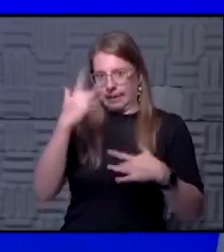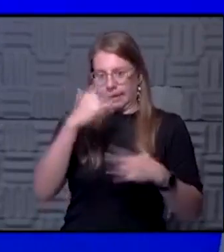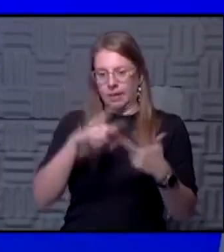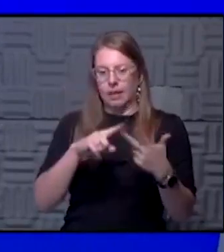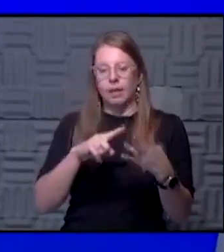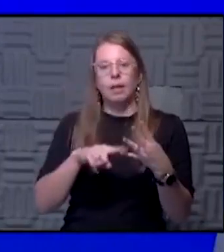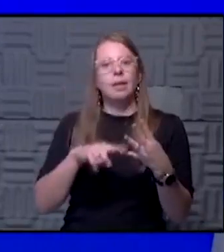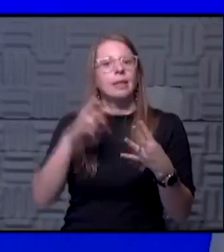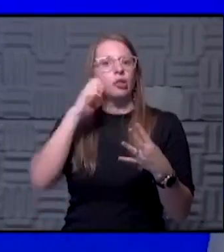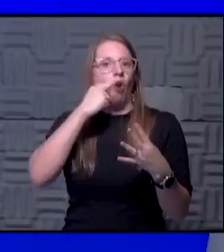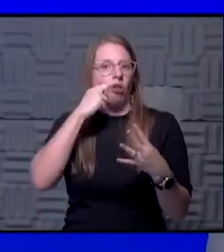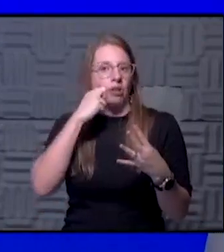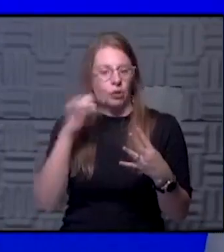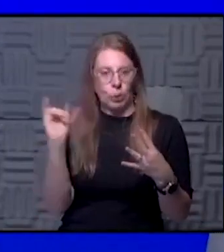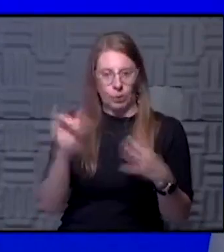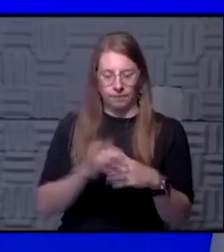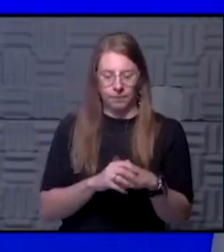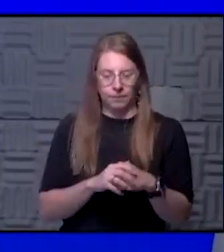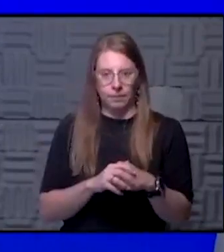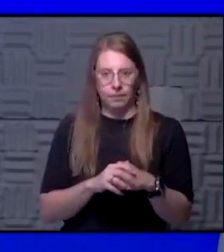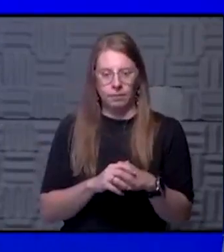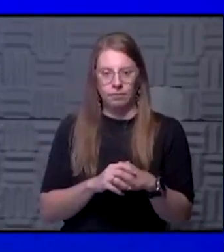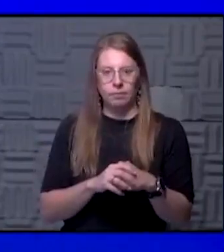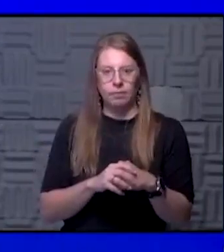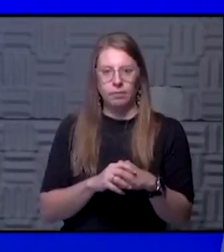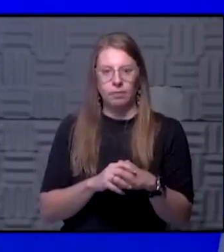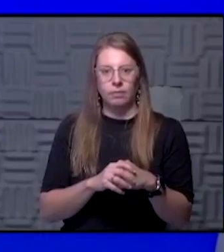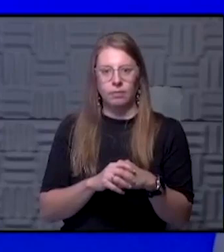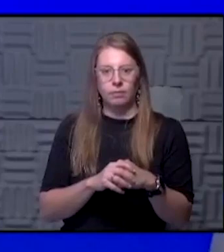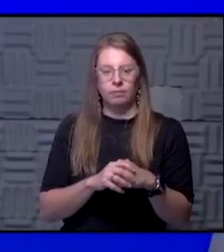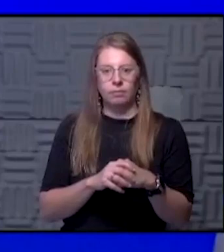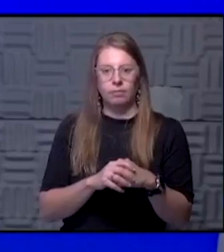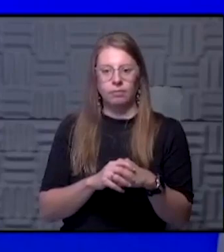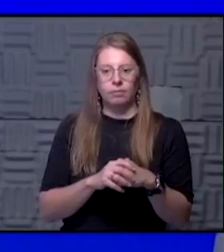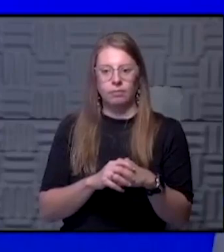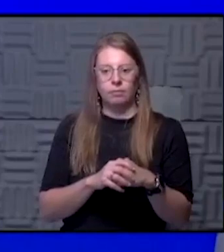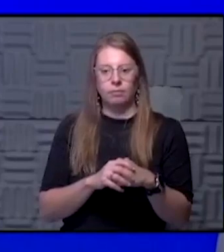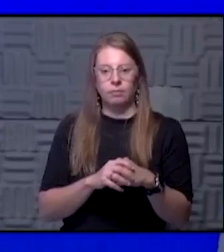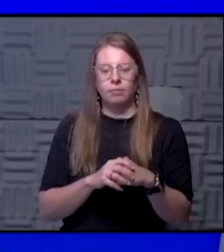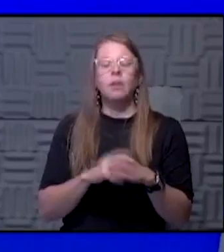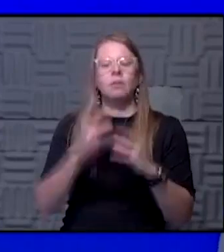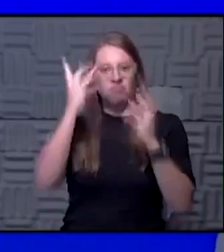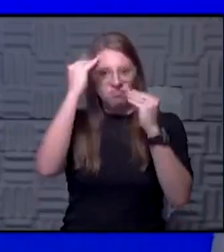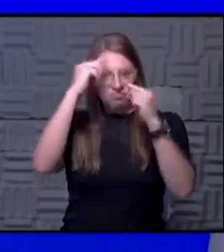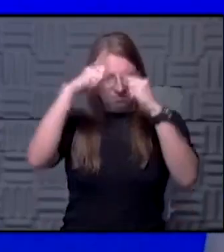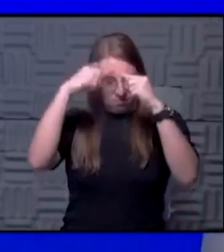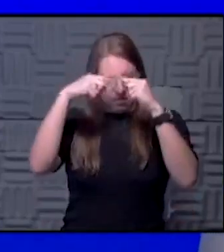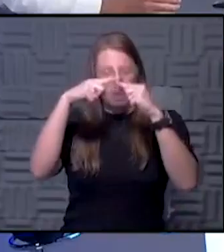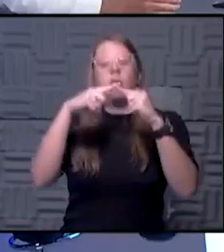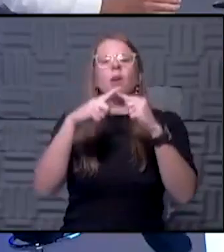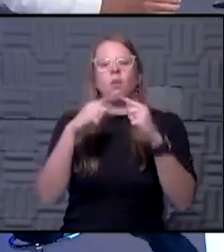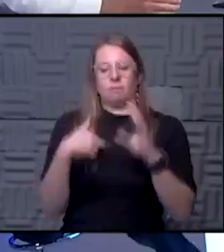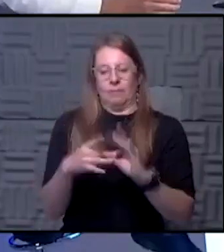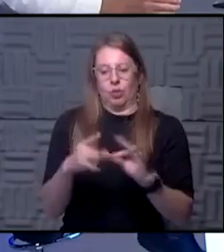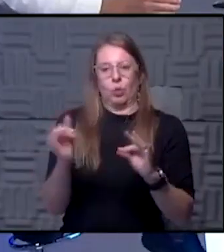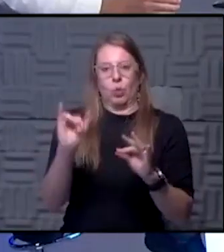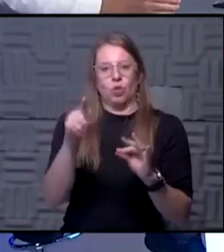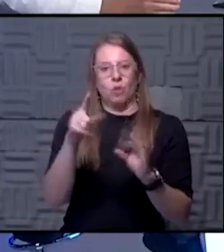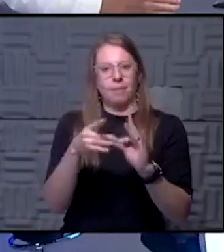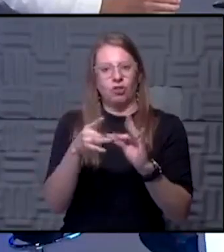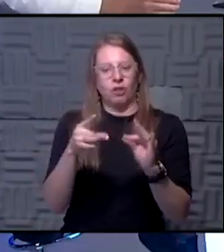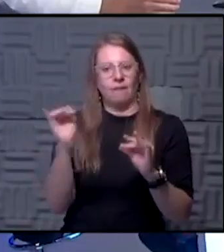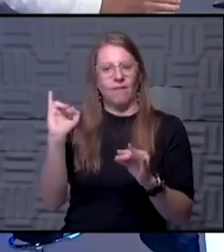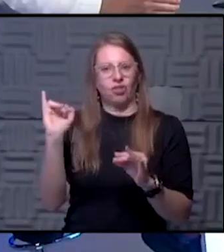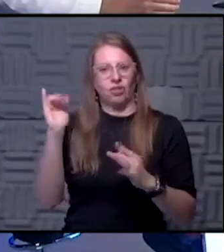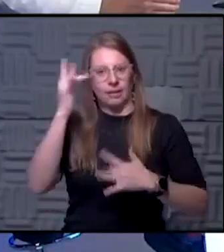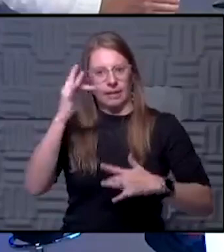as neurology. So we are creating that multidisciplinary team to help people navigate through that as we go on. I think you didn't mention infectious disease. I think